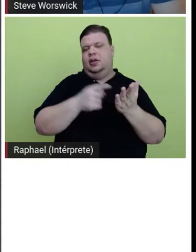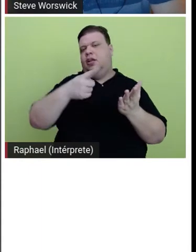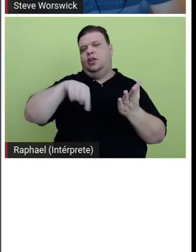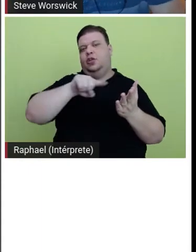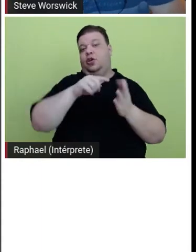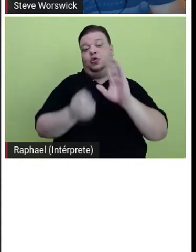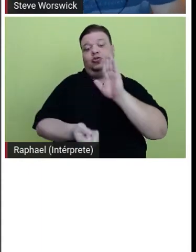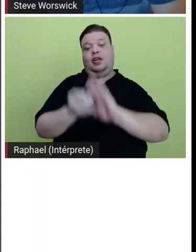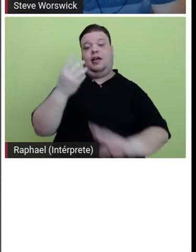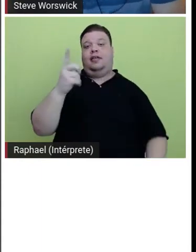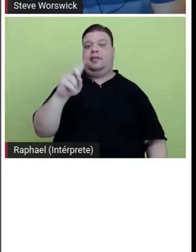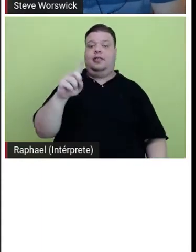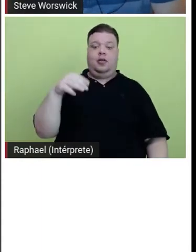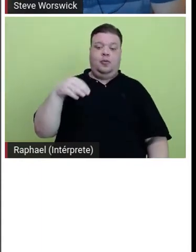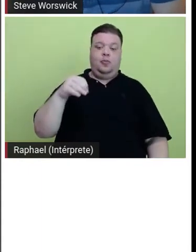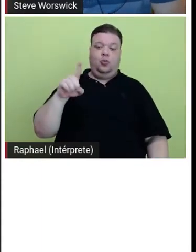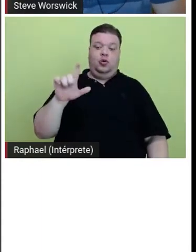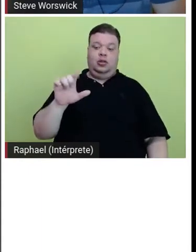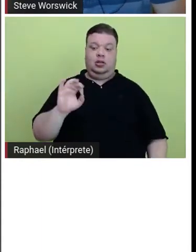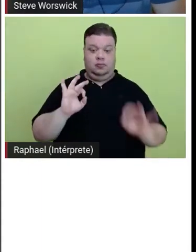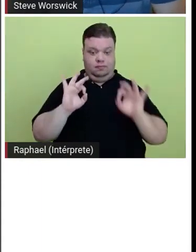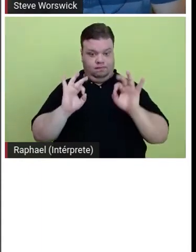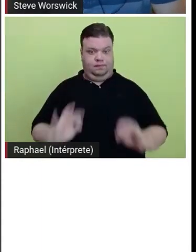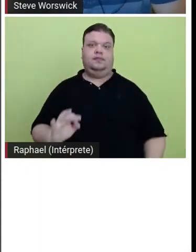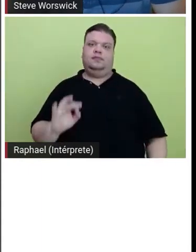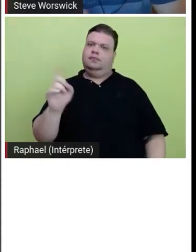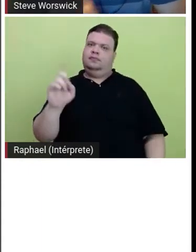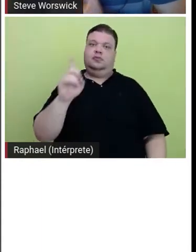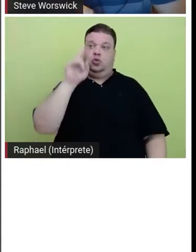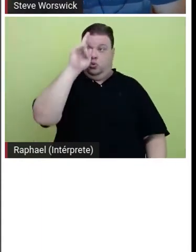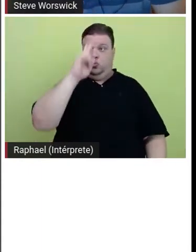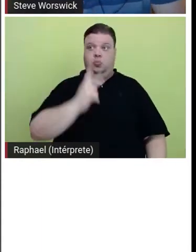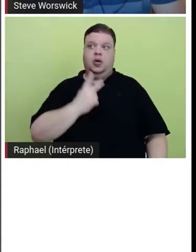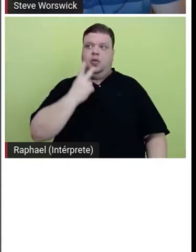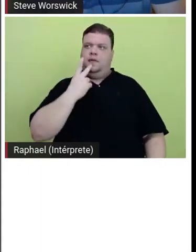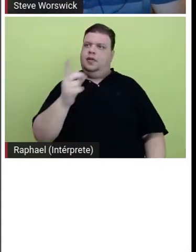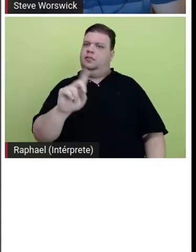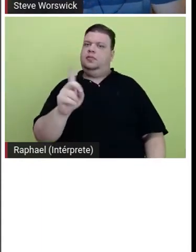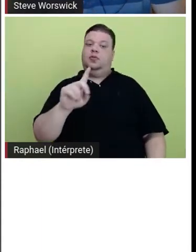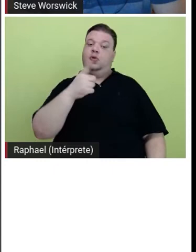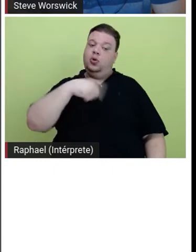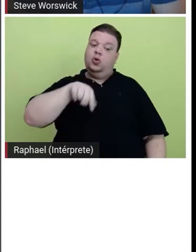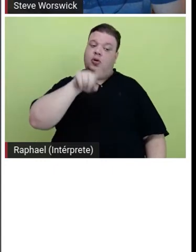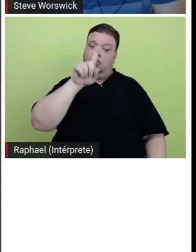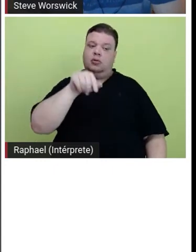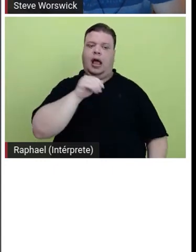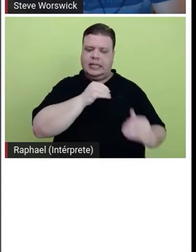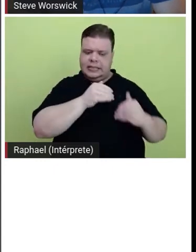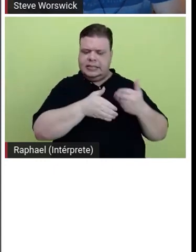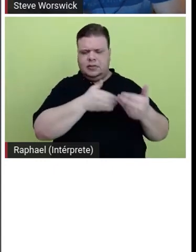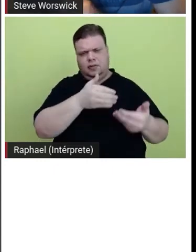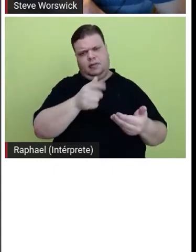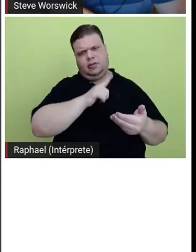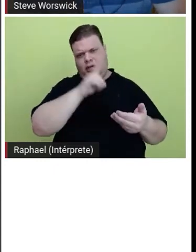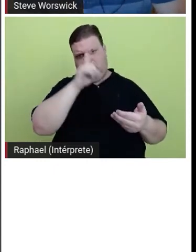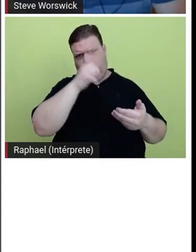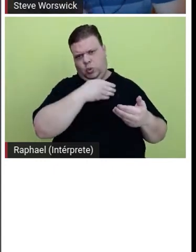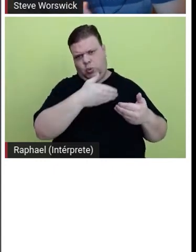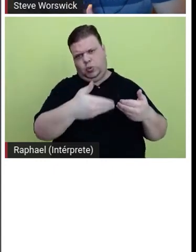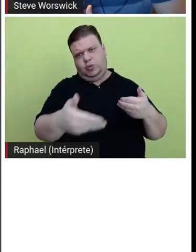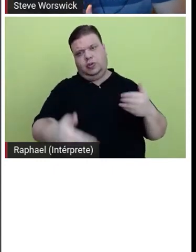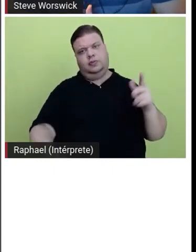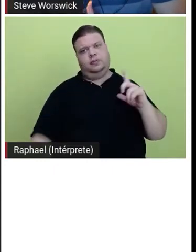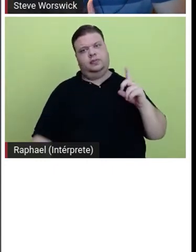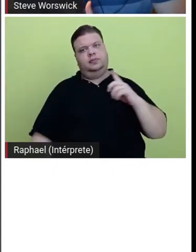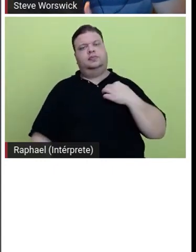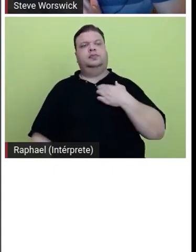in the news. Just like ourselves, these things are always learning. There's always something new going to be happening. Someone will say